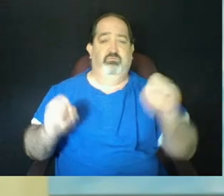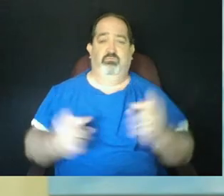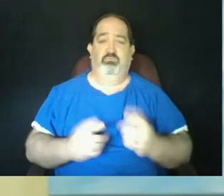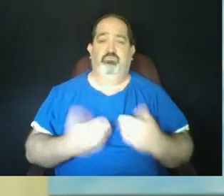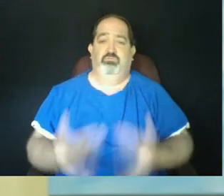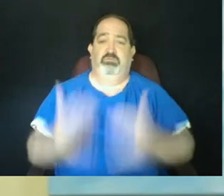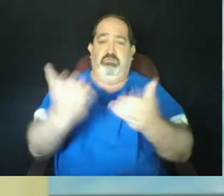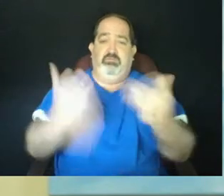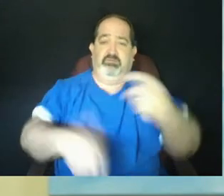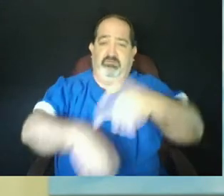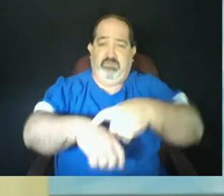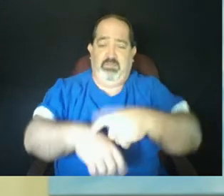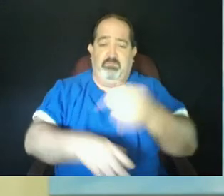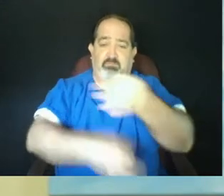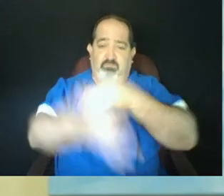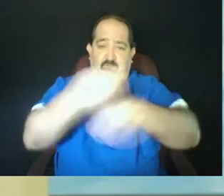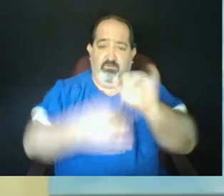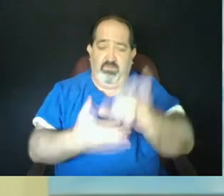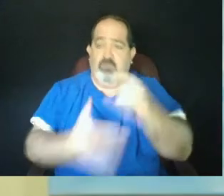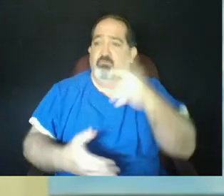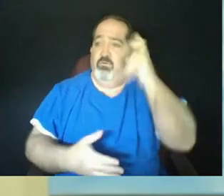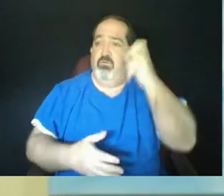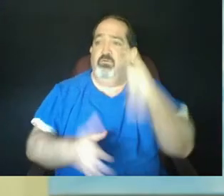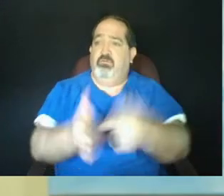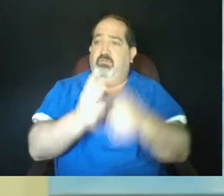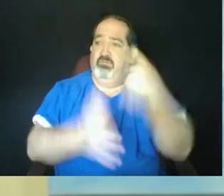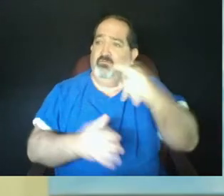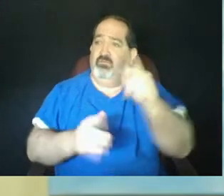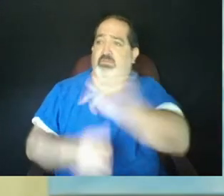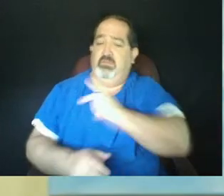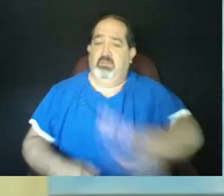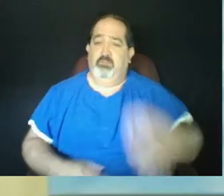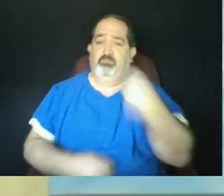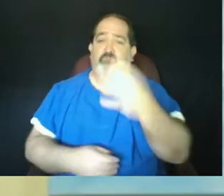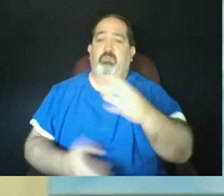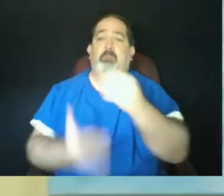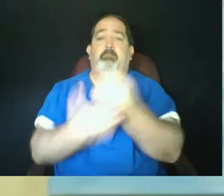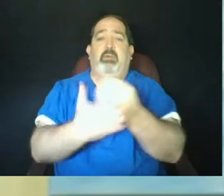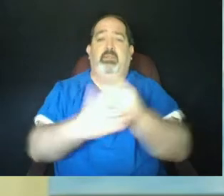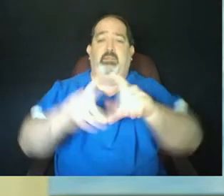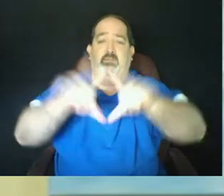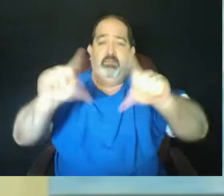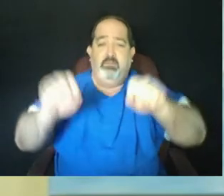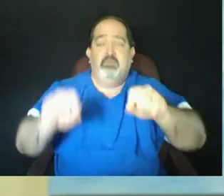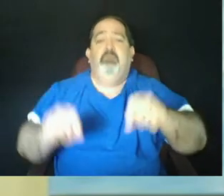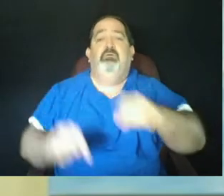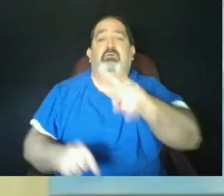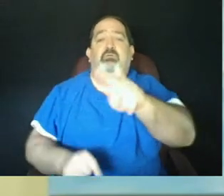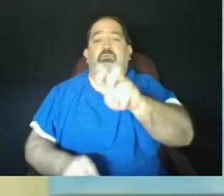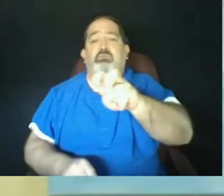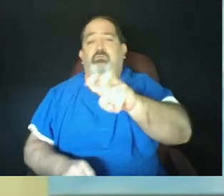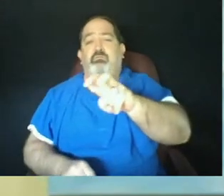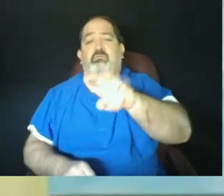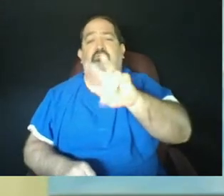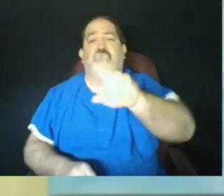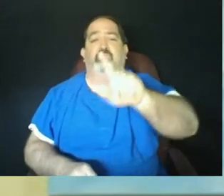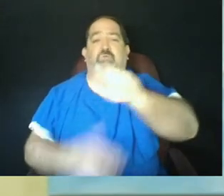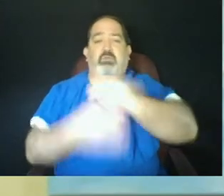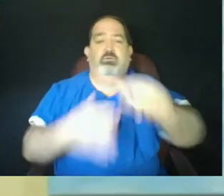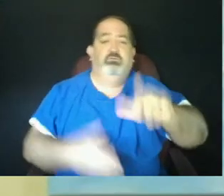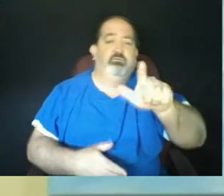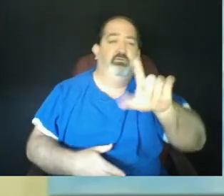time. In lieu of that, we have heard of the need of the kingdom and present a monetary gift of $271.28 to the general